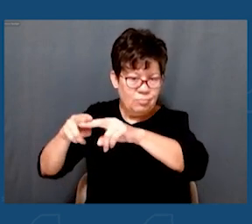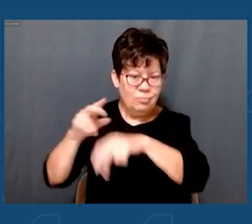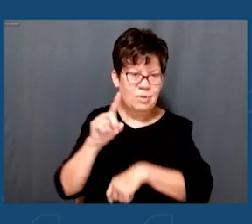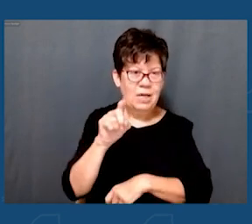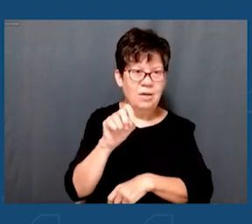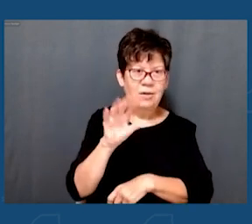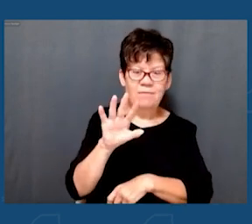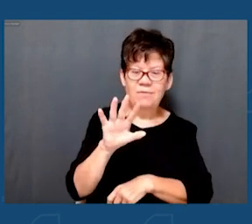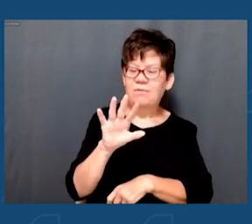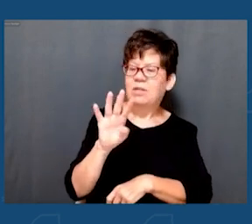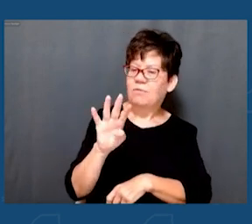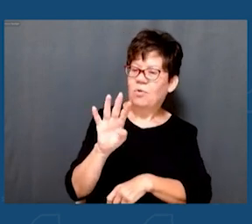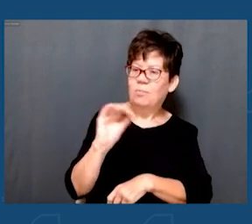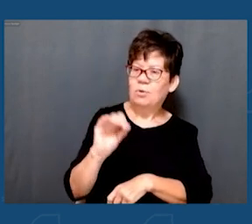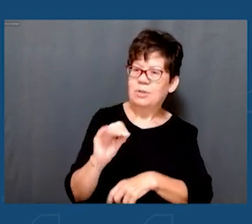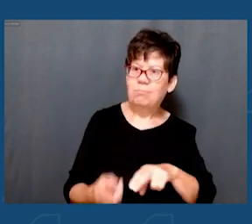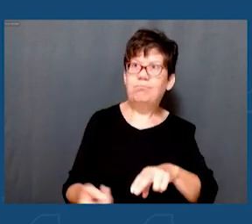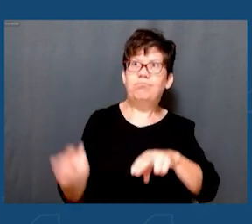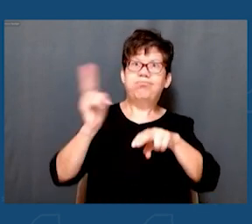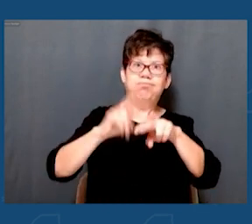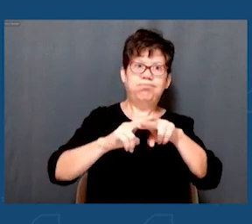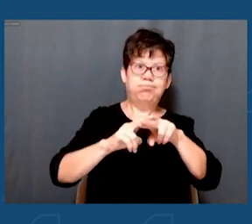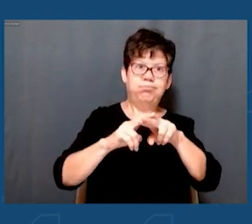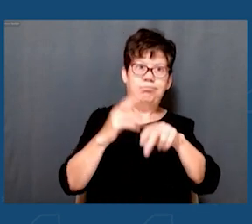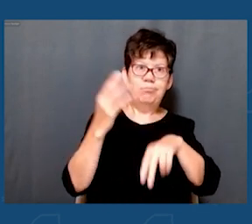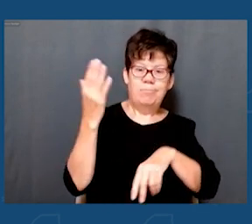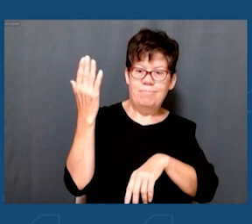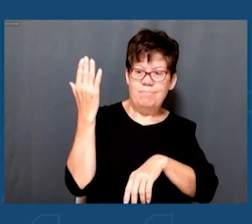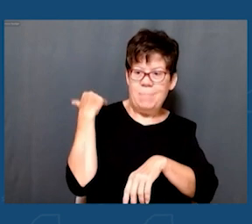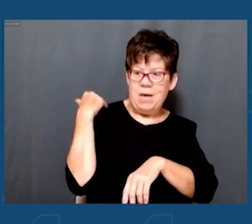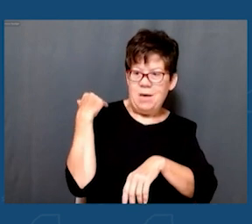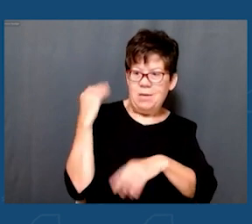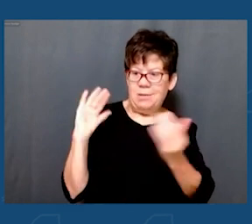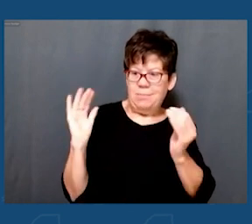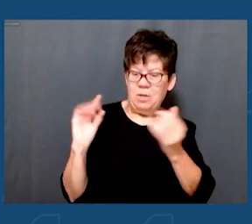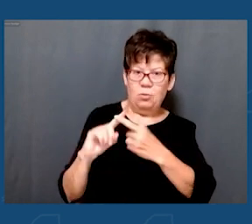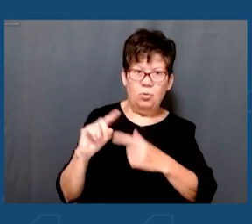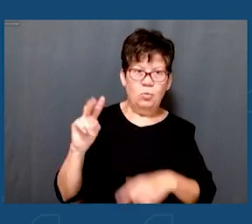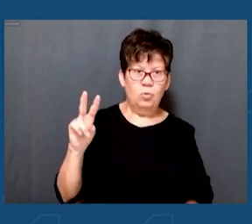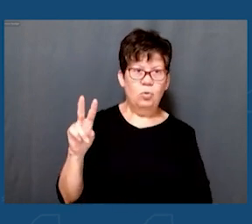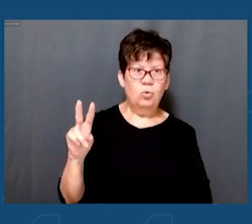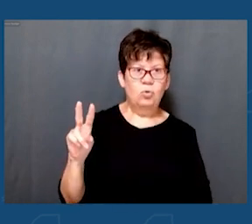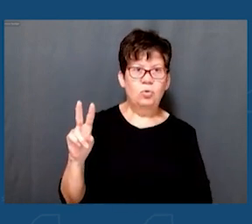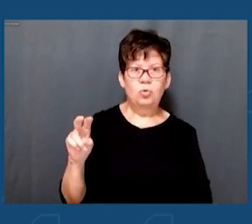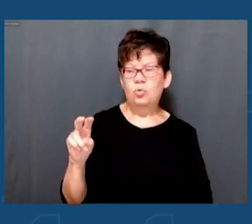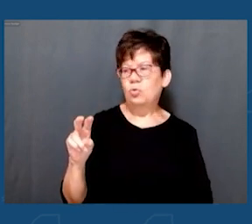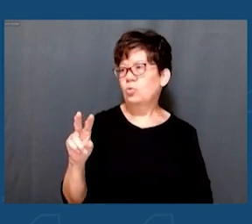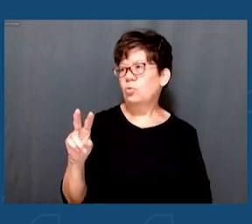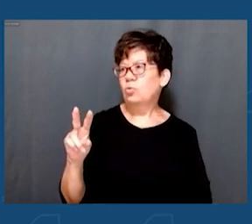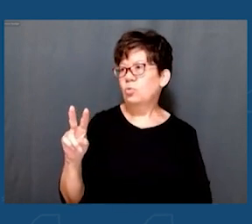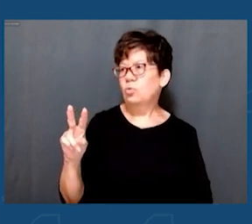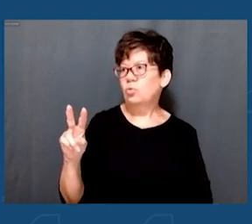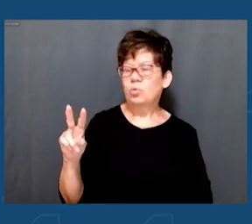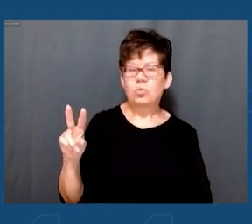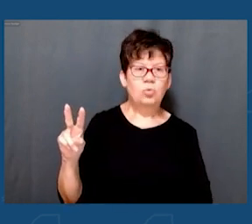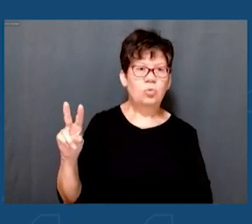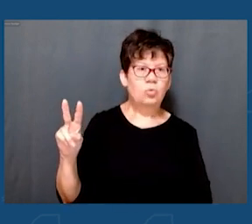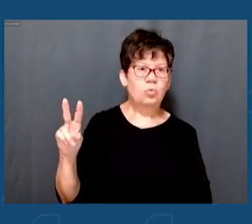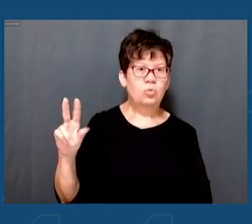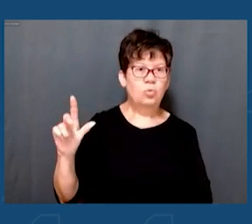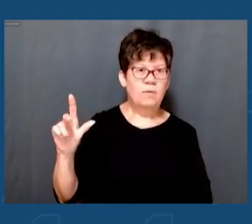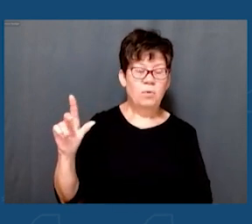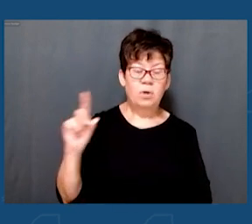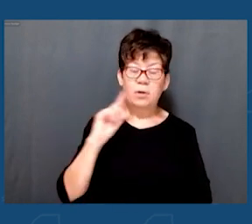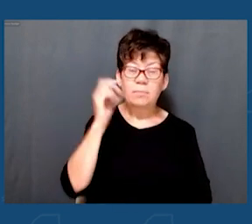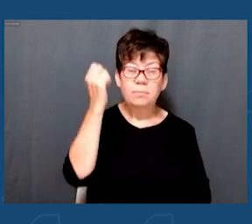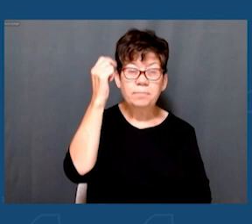154% increase from back when the number was 233. But the state police's impact is being felt beyond New York. They're seizing guns from